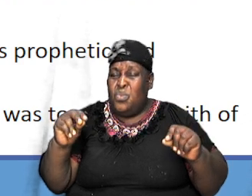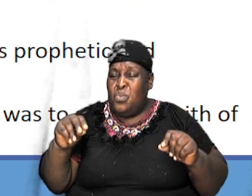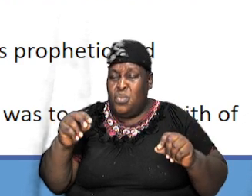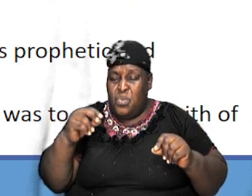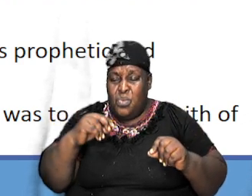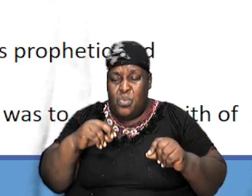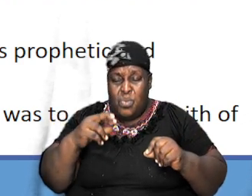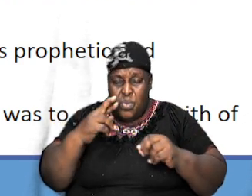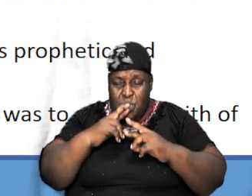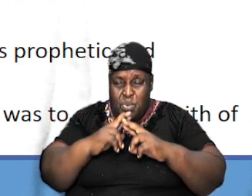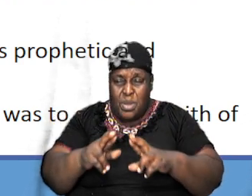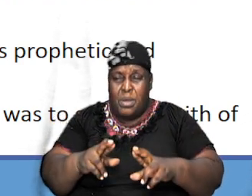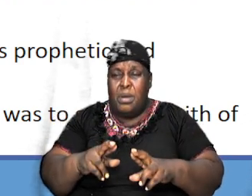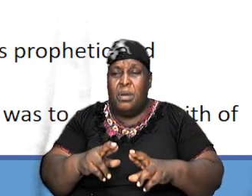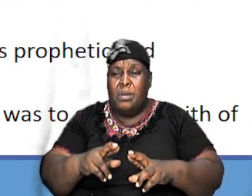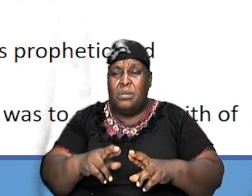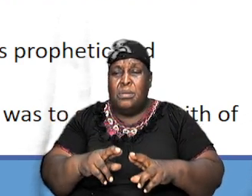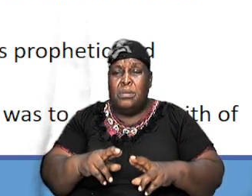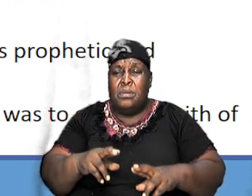know about him.